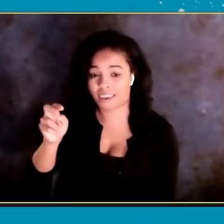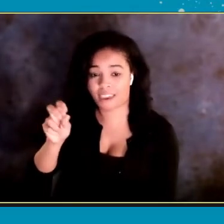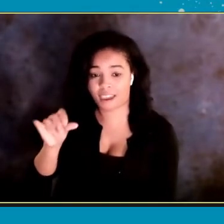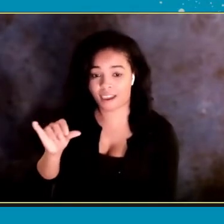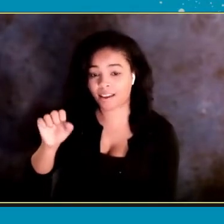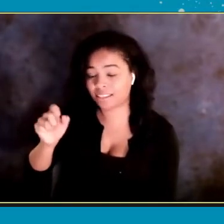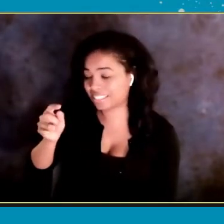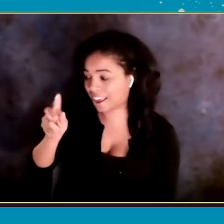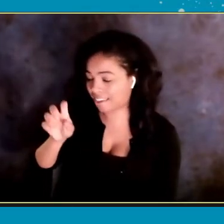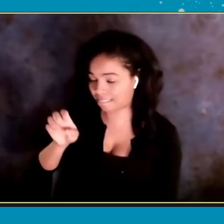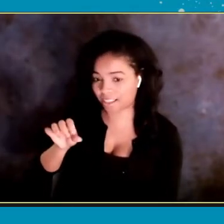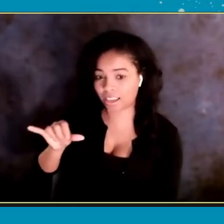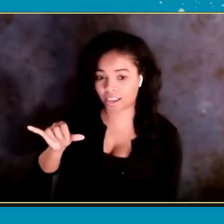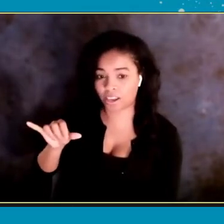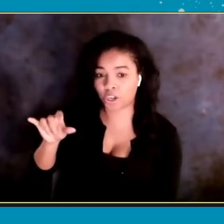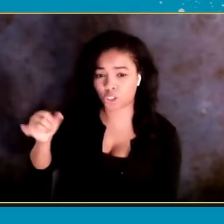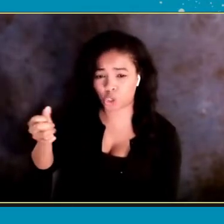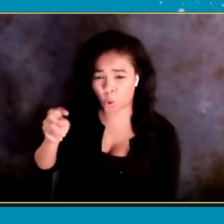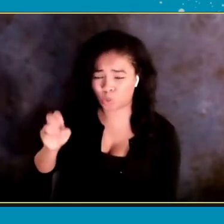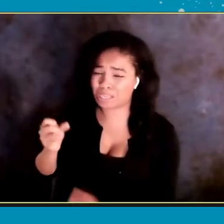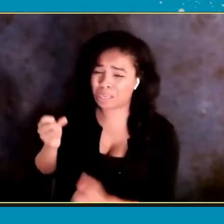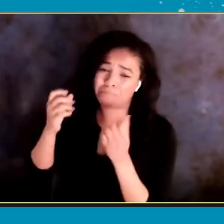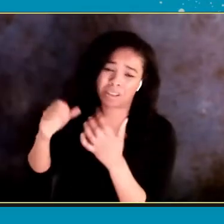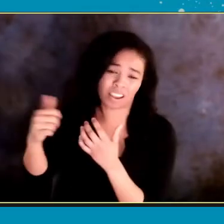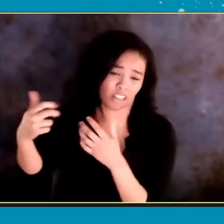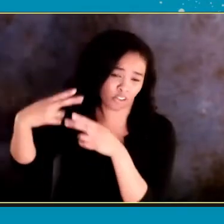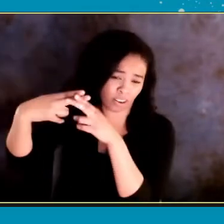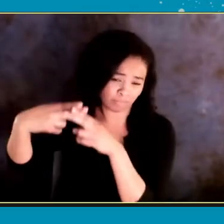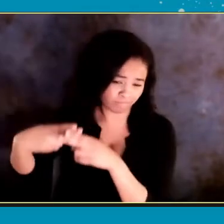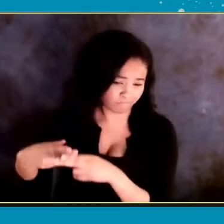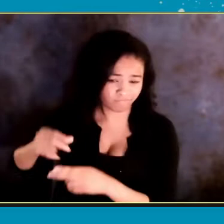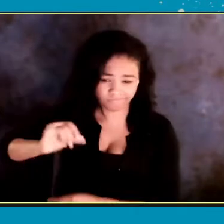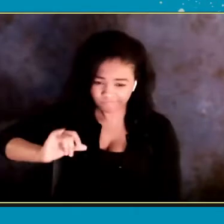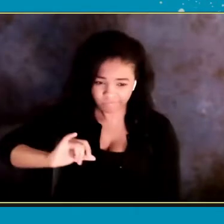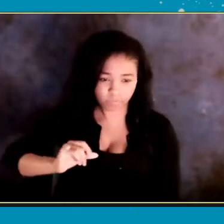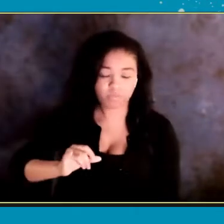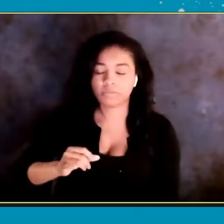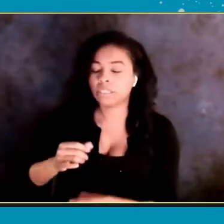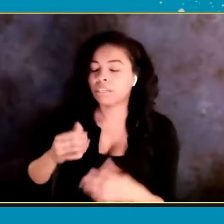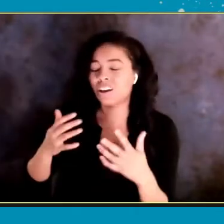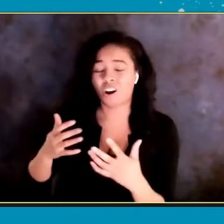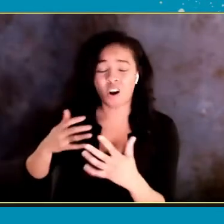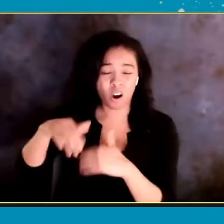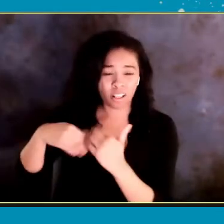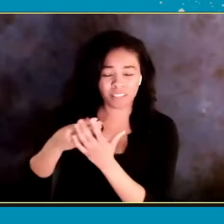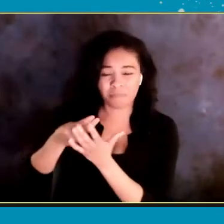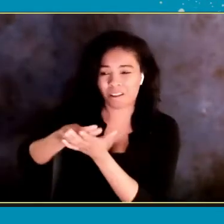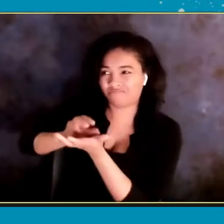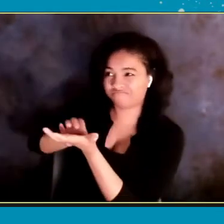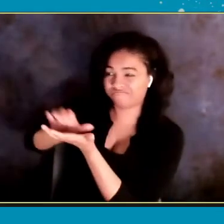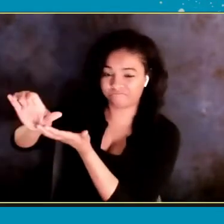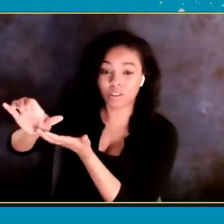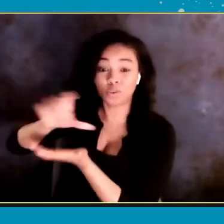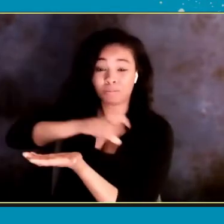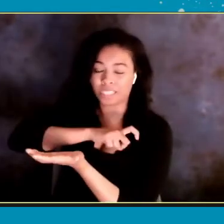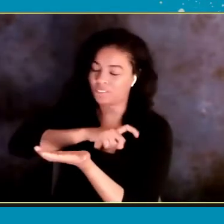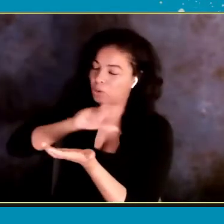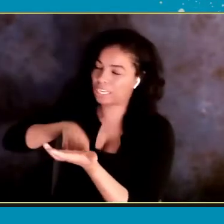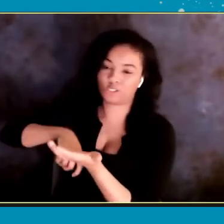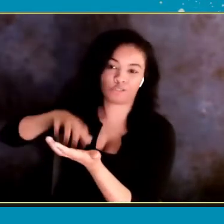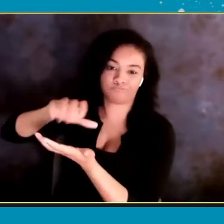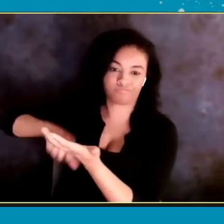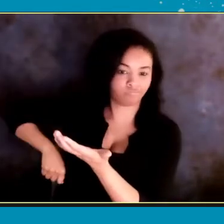high time to divest funds from police departments and invest in the solutions that we know our communities want and need: